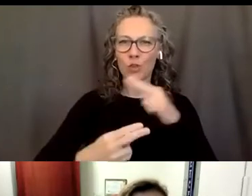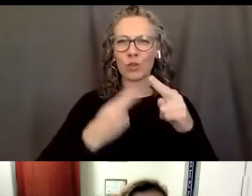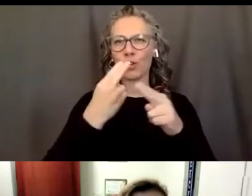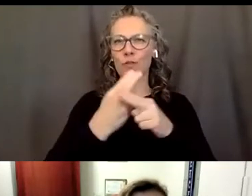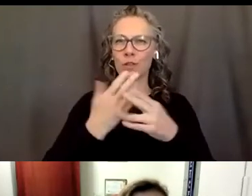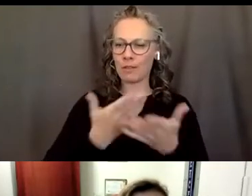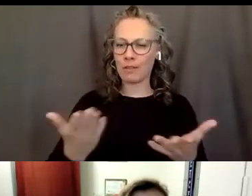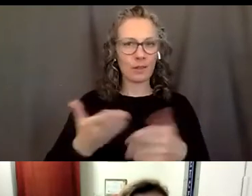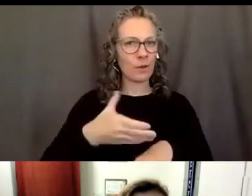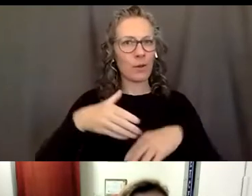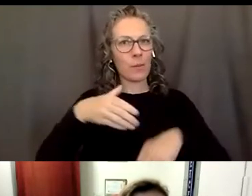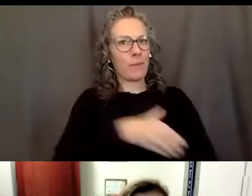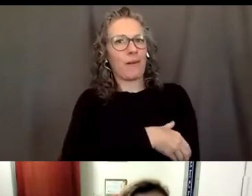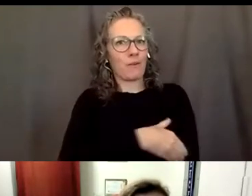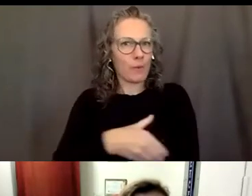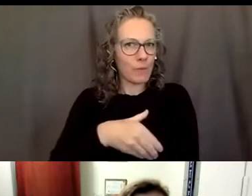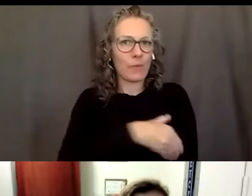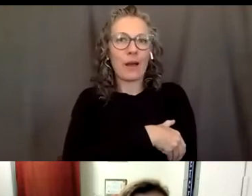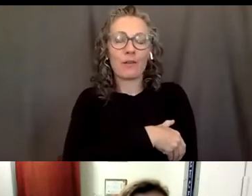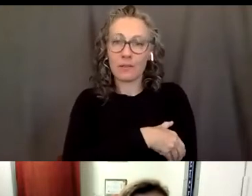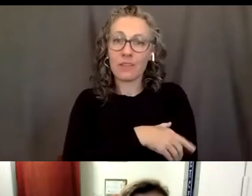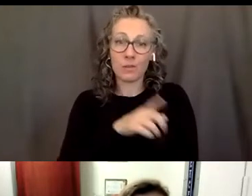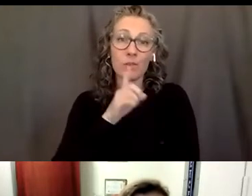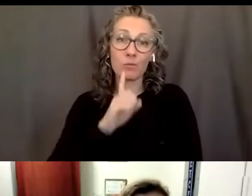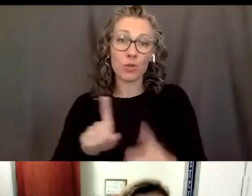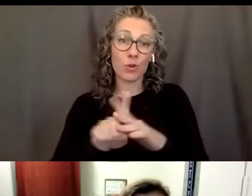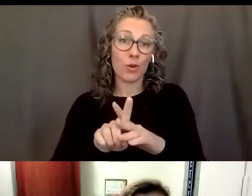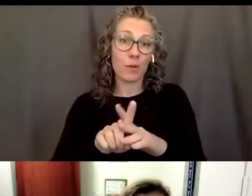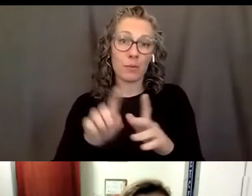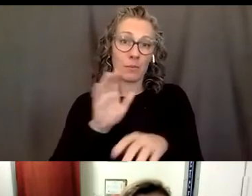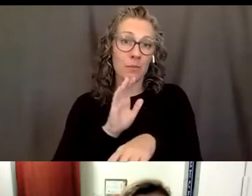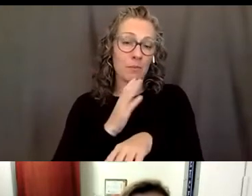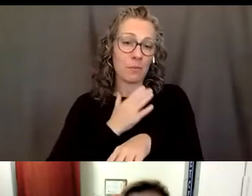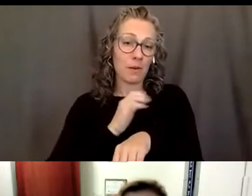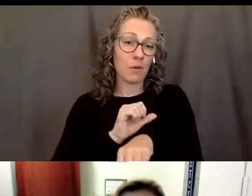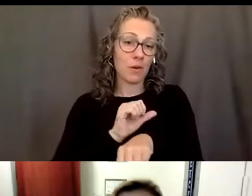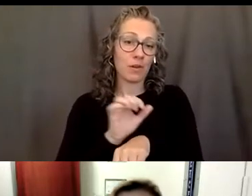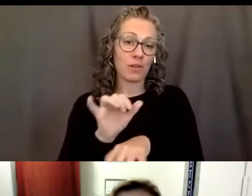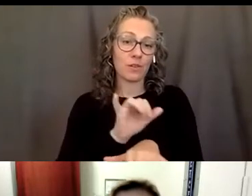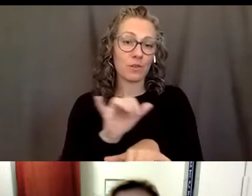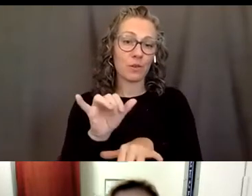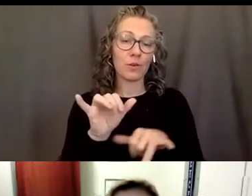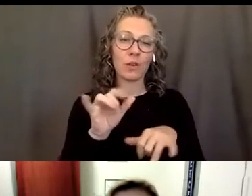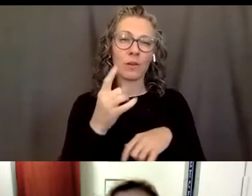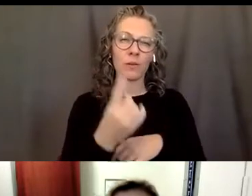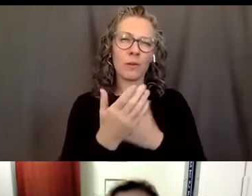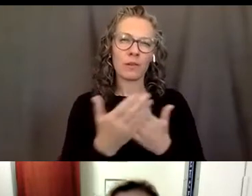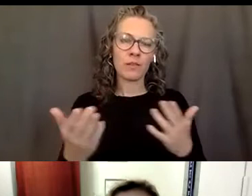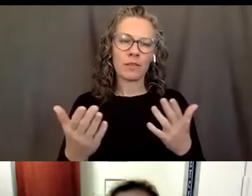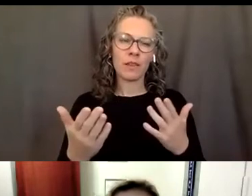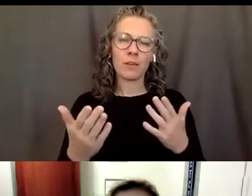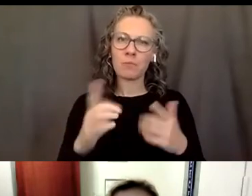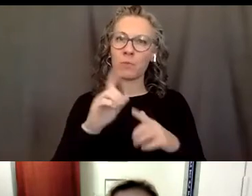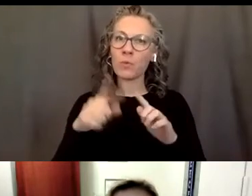incredibly powerful, and that has shown through in my work. One thing that came to me at a very young